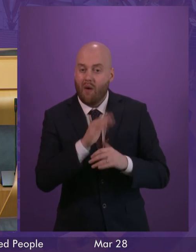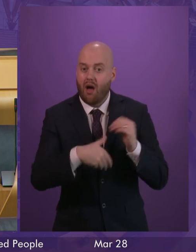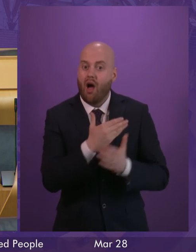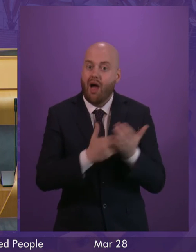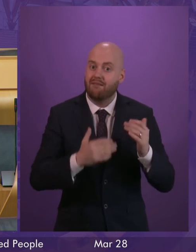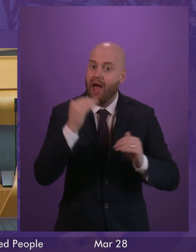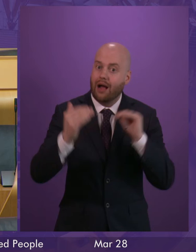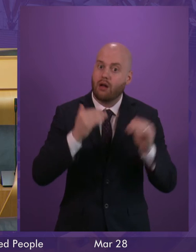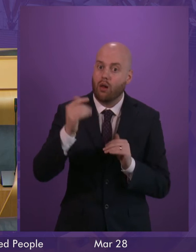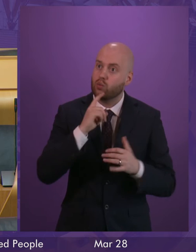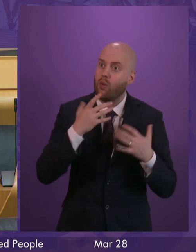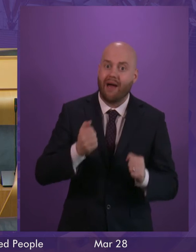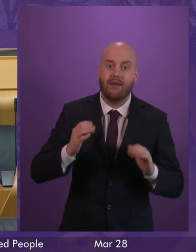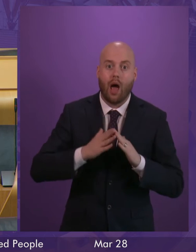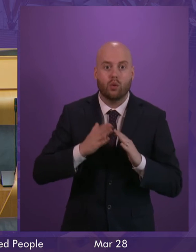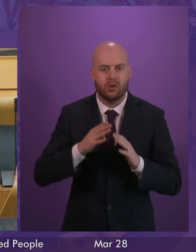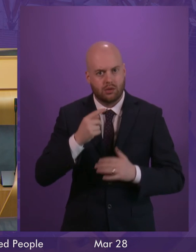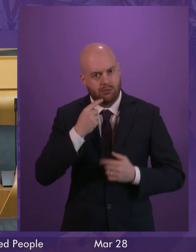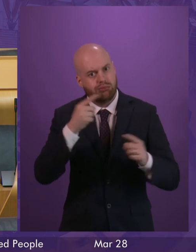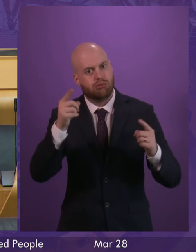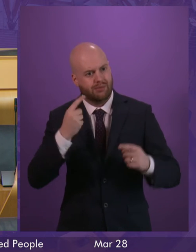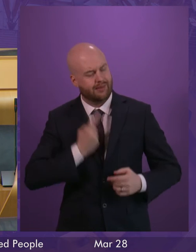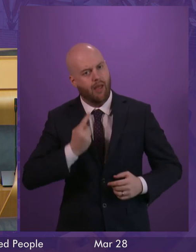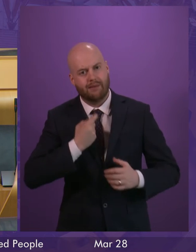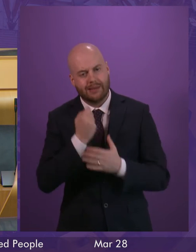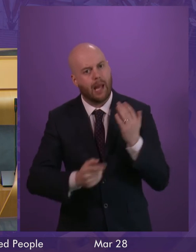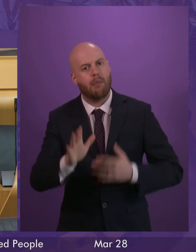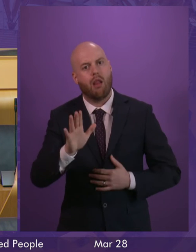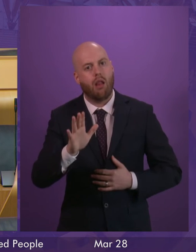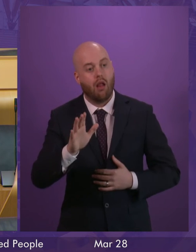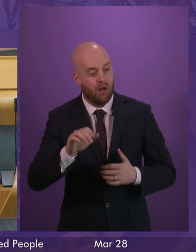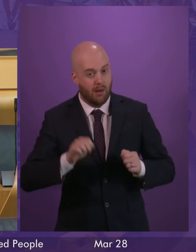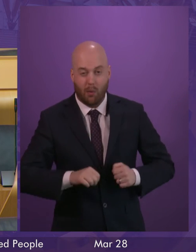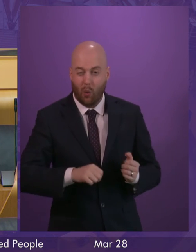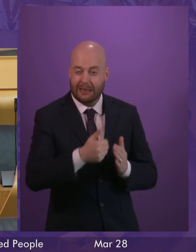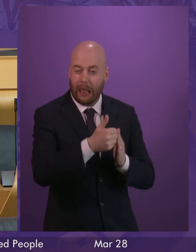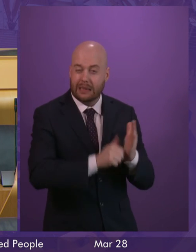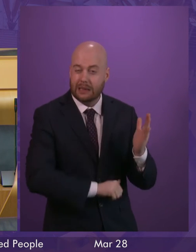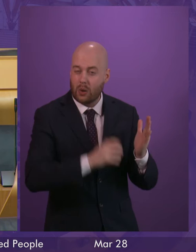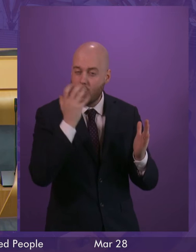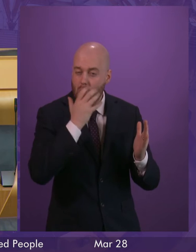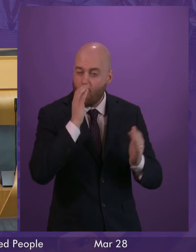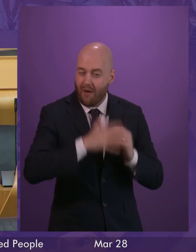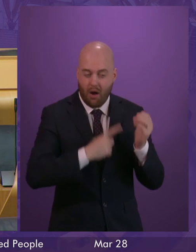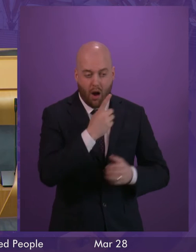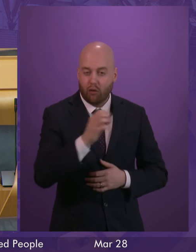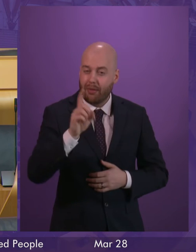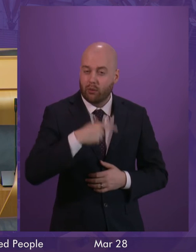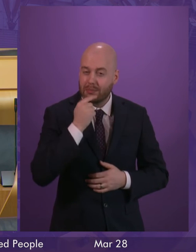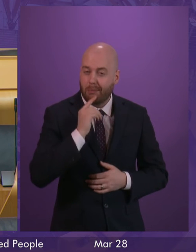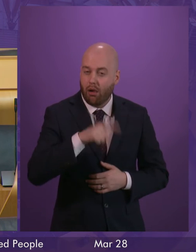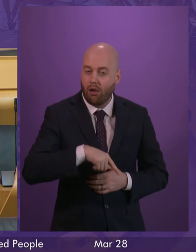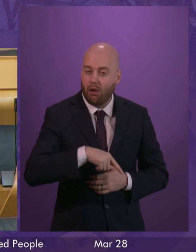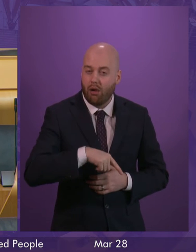disability and awaiting this for over 100,000 disabled people for housing in 2018 compared with 61